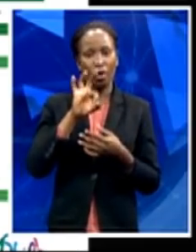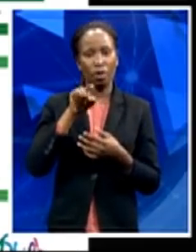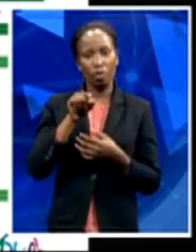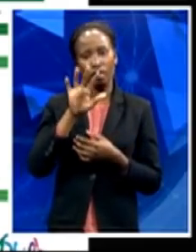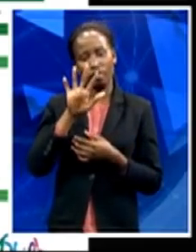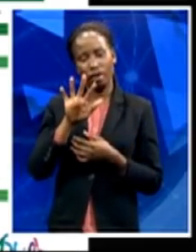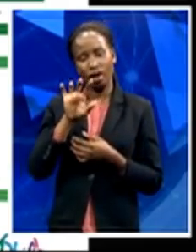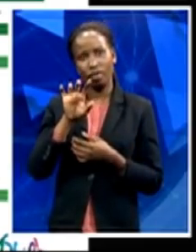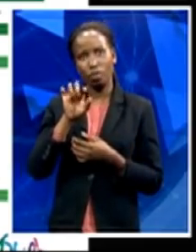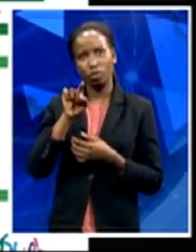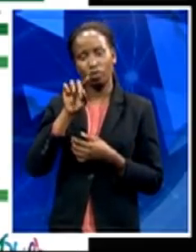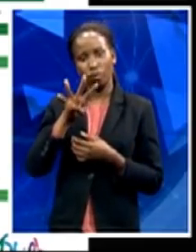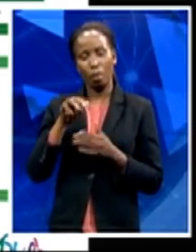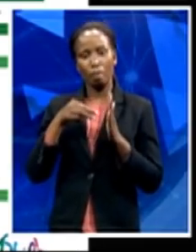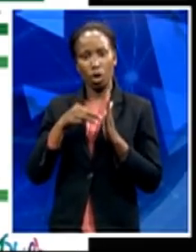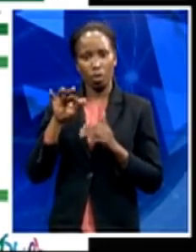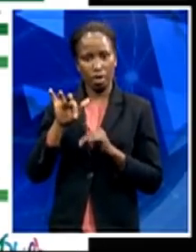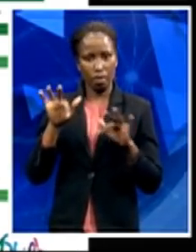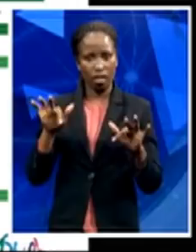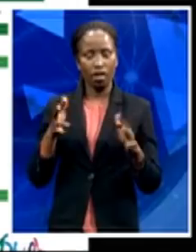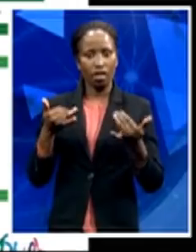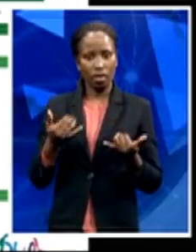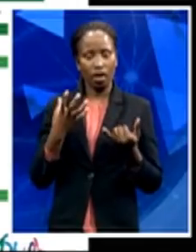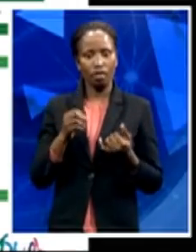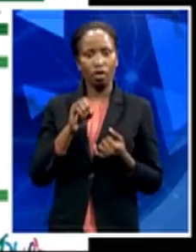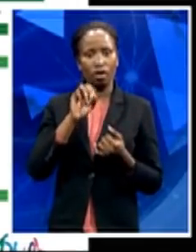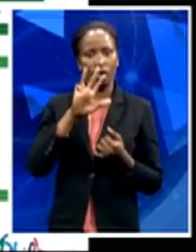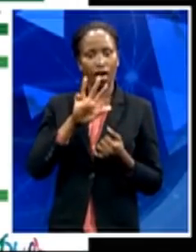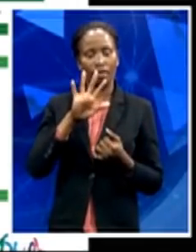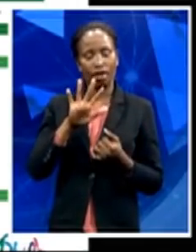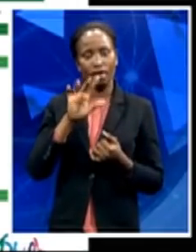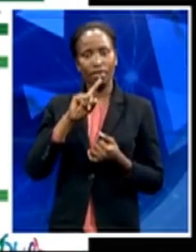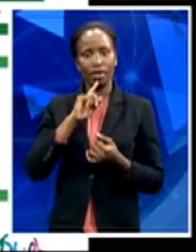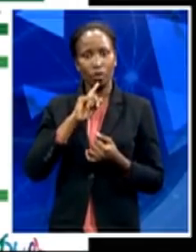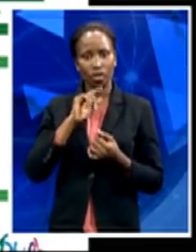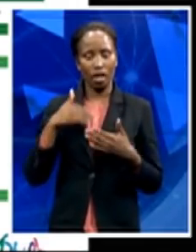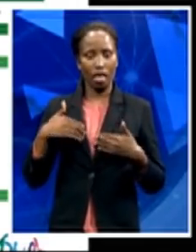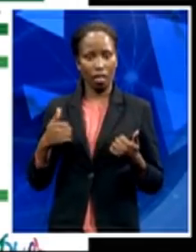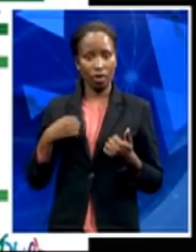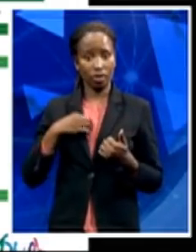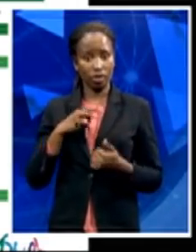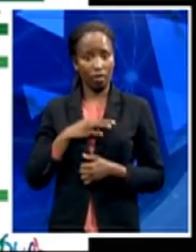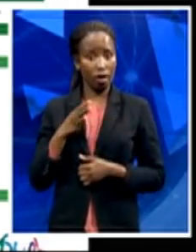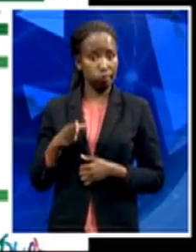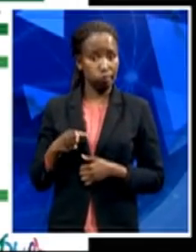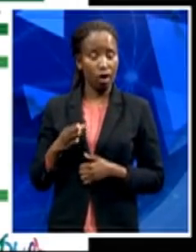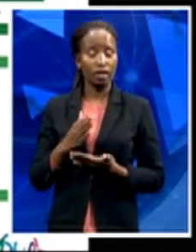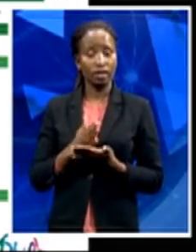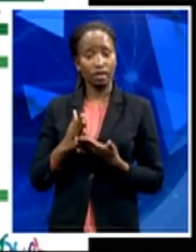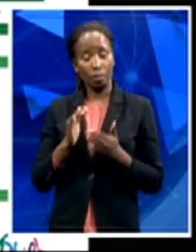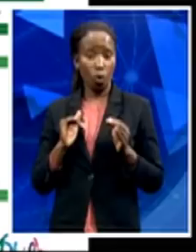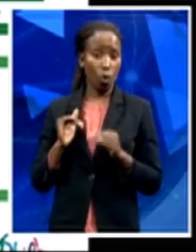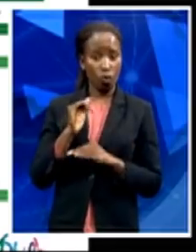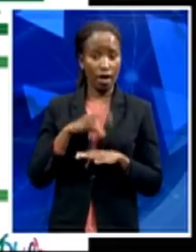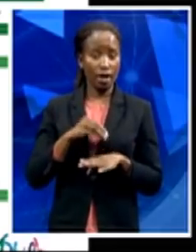is 951,000 healthcare workers. And those that are above the age of 60 are